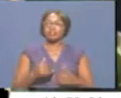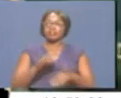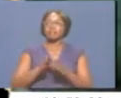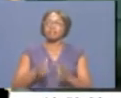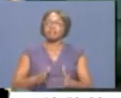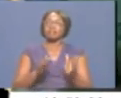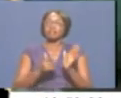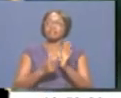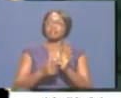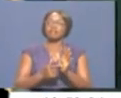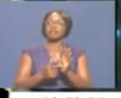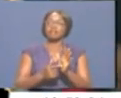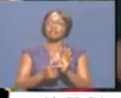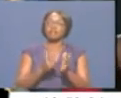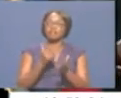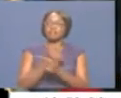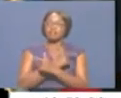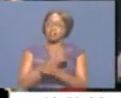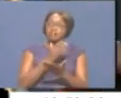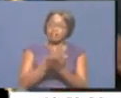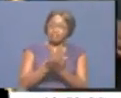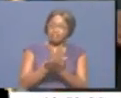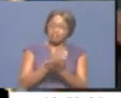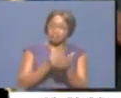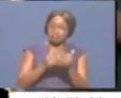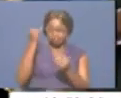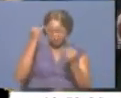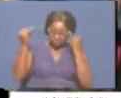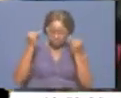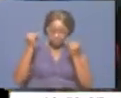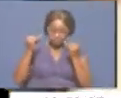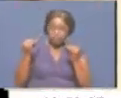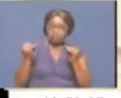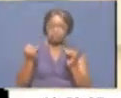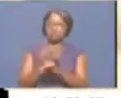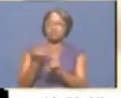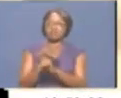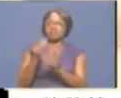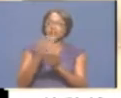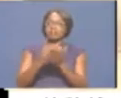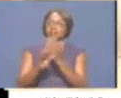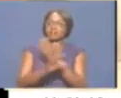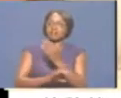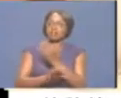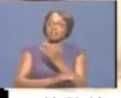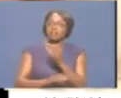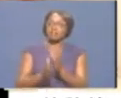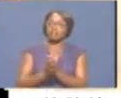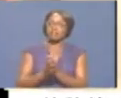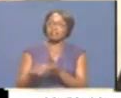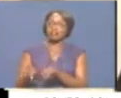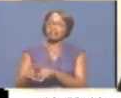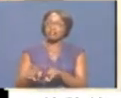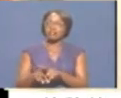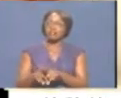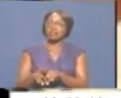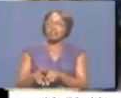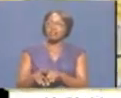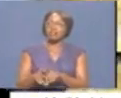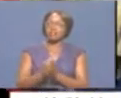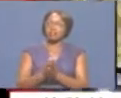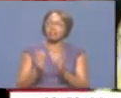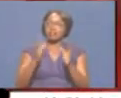I love the fact that this idea of going around into different parts of the country began with this president, mm. and we hope that even after he transitions, the next president will do the same.